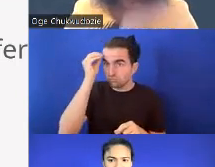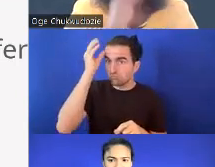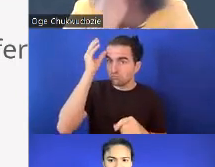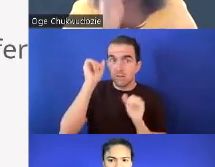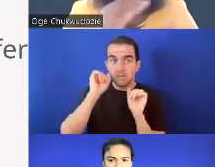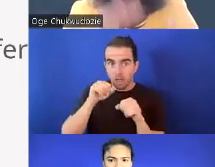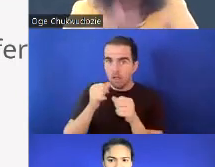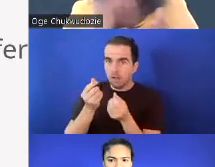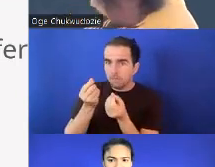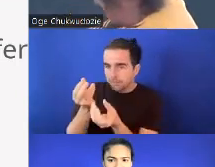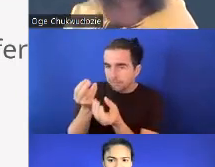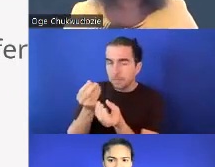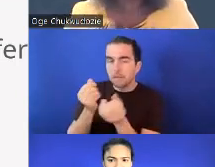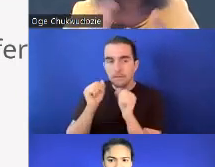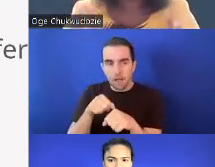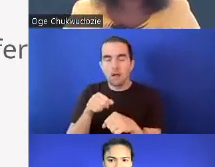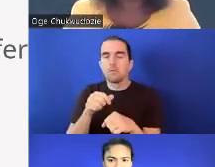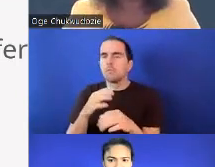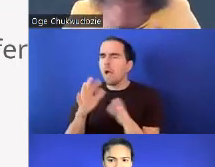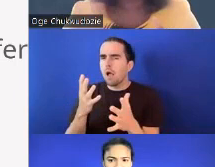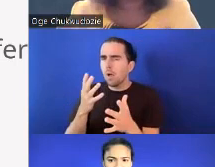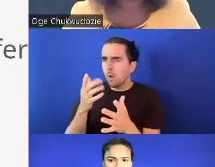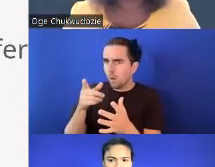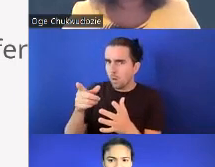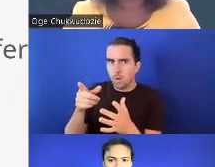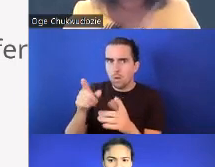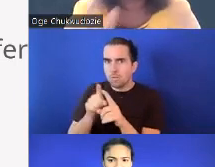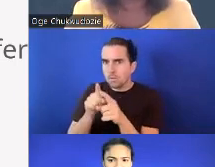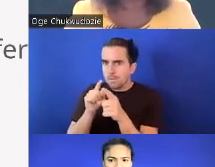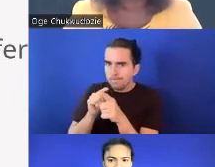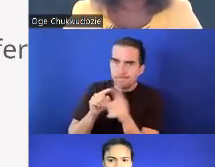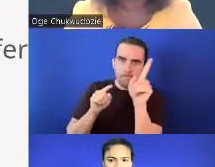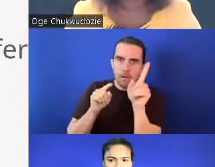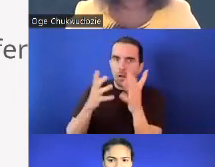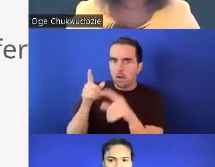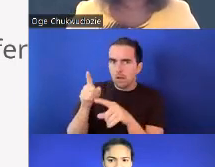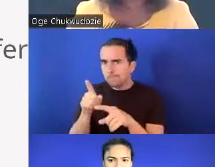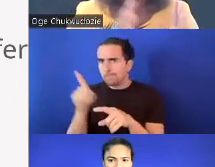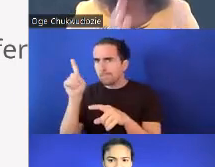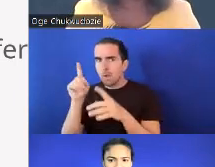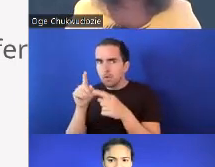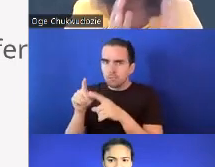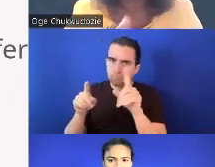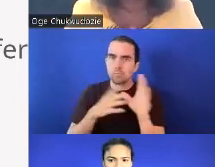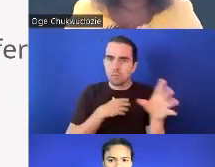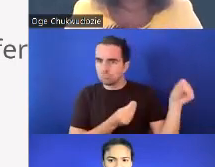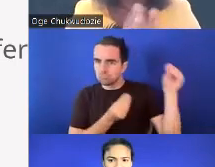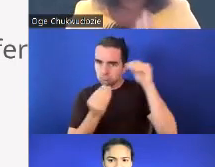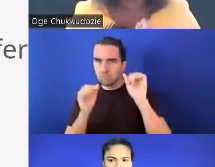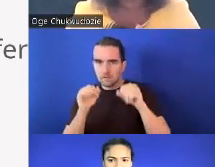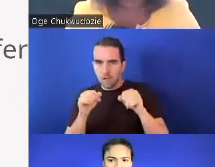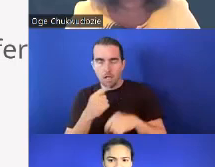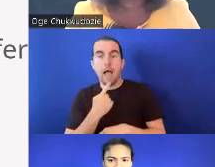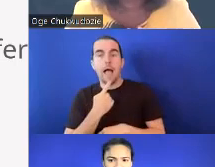mapping and identified how you will refer. And on that, you can refer based on the services that you've mapped. Continue to raise awareness